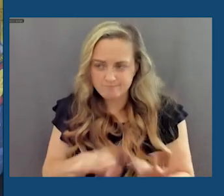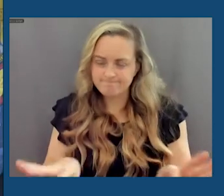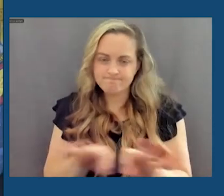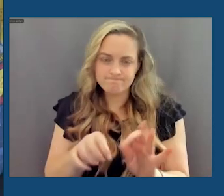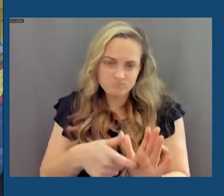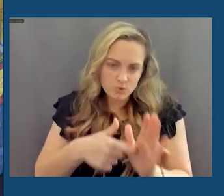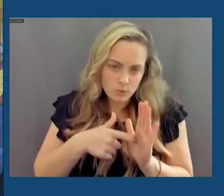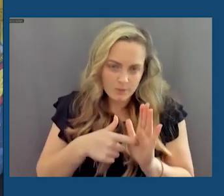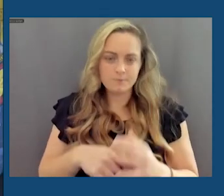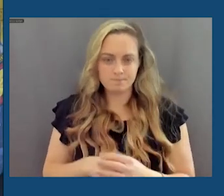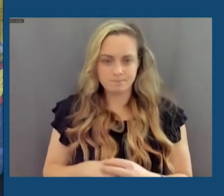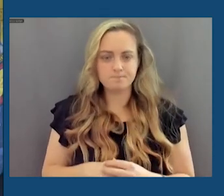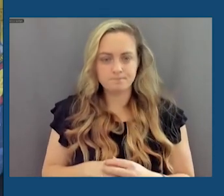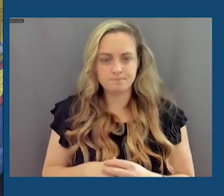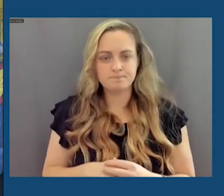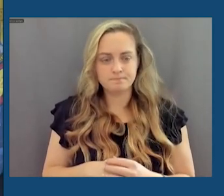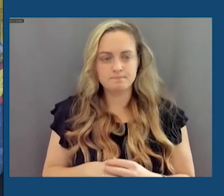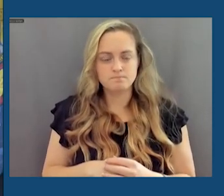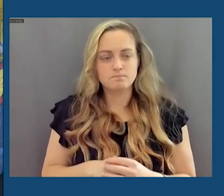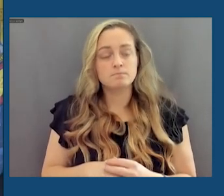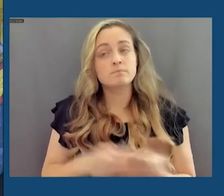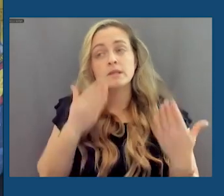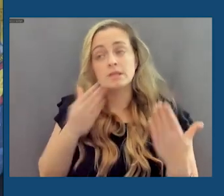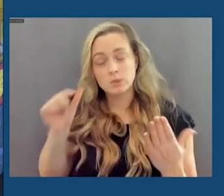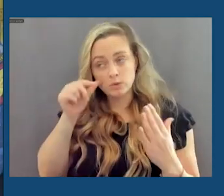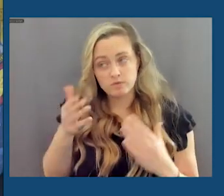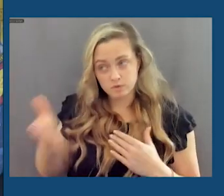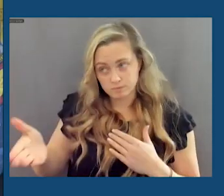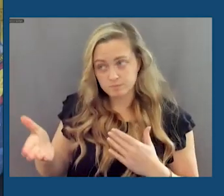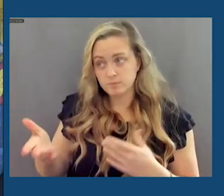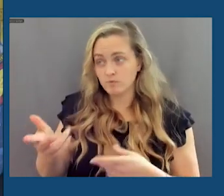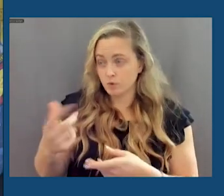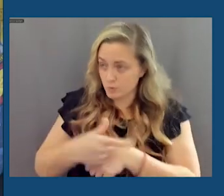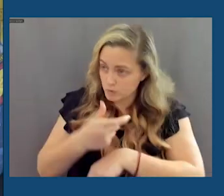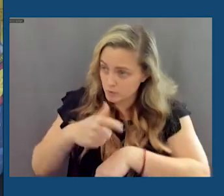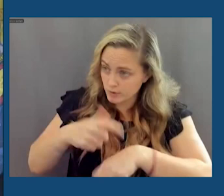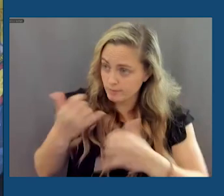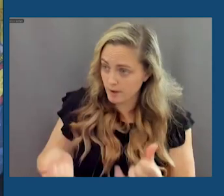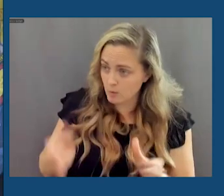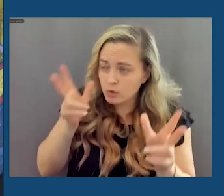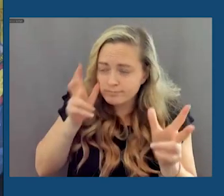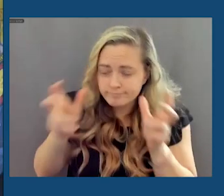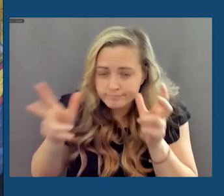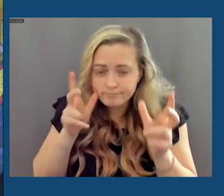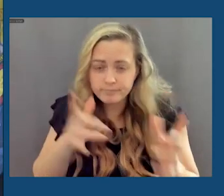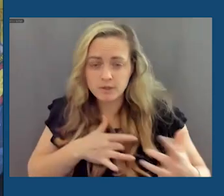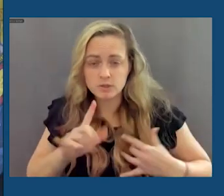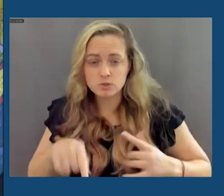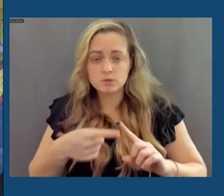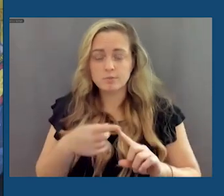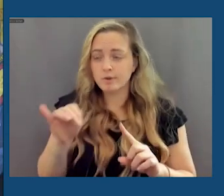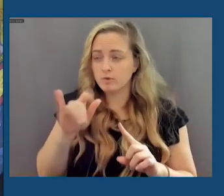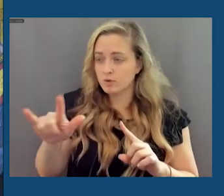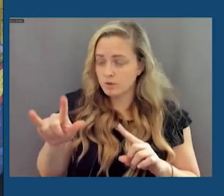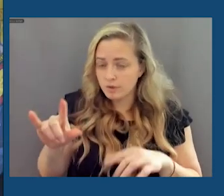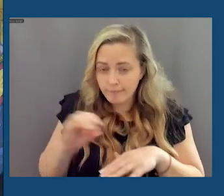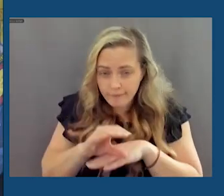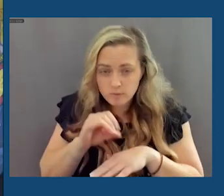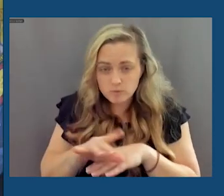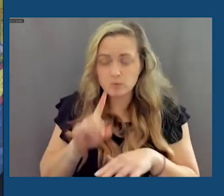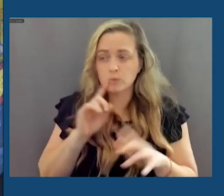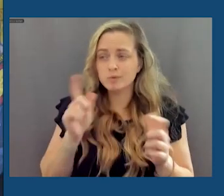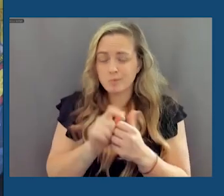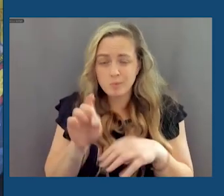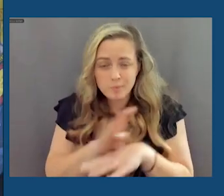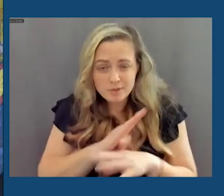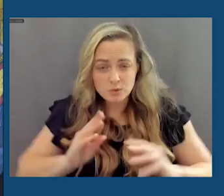order. I want to thank Governor Hochul for taking the time to listen to the concerns of the Retail Council and small business owners over the past